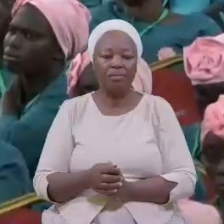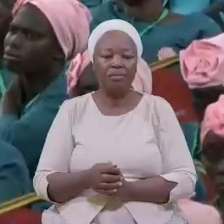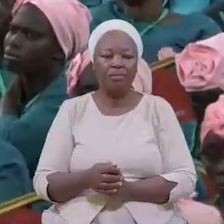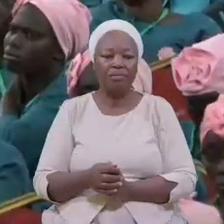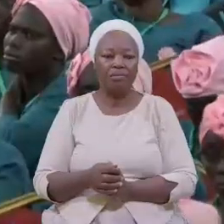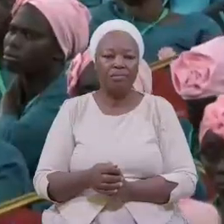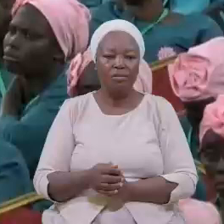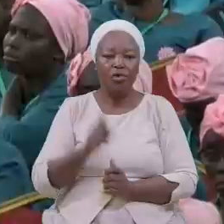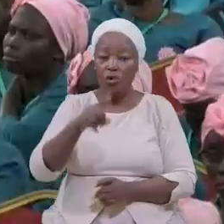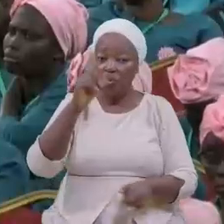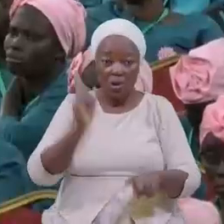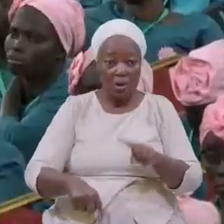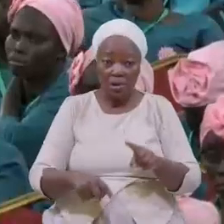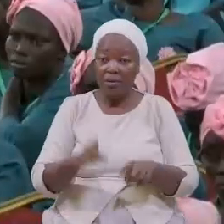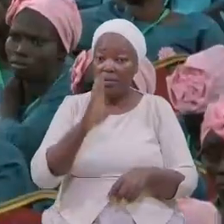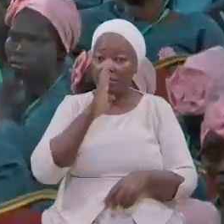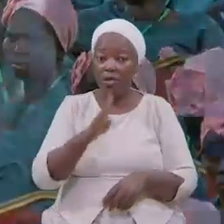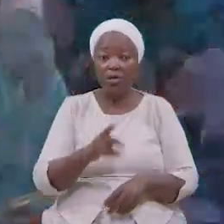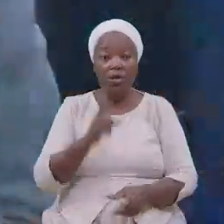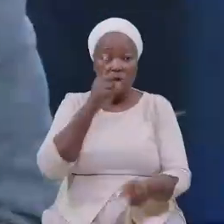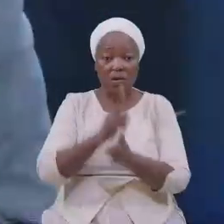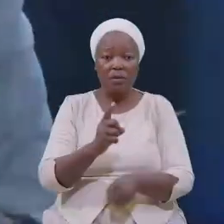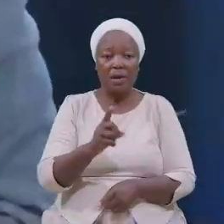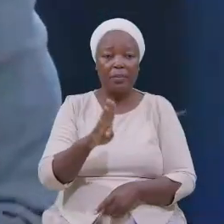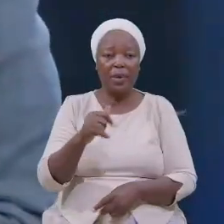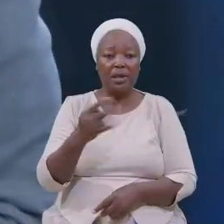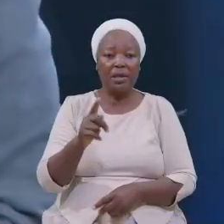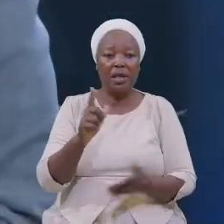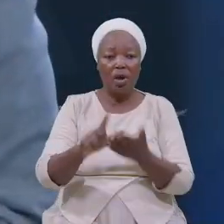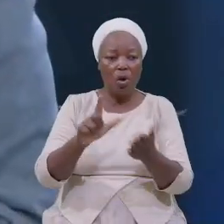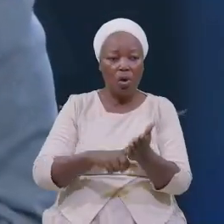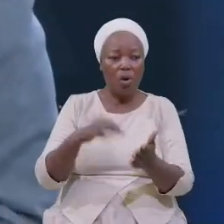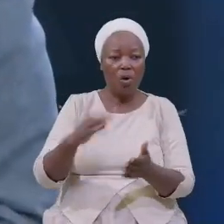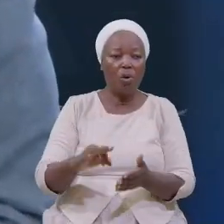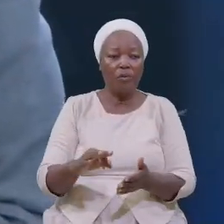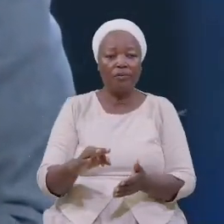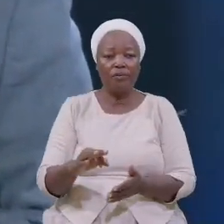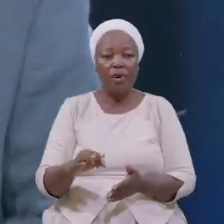You cannot be justified by the law of Moses.